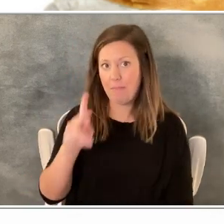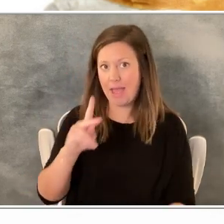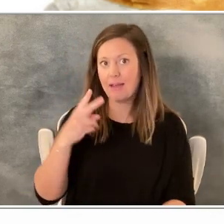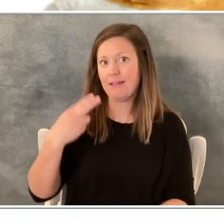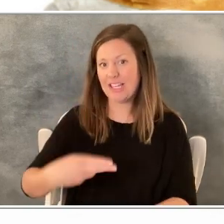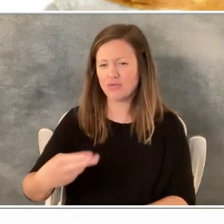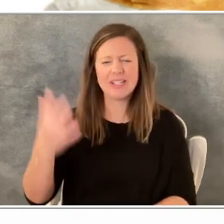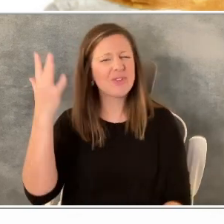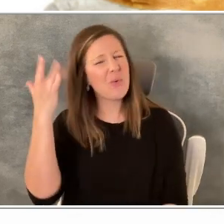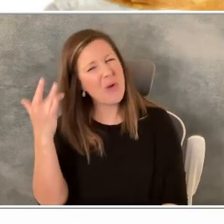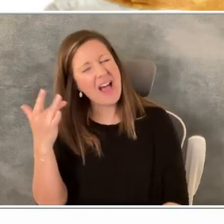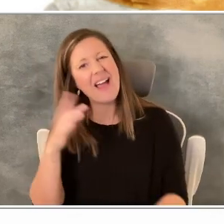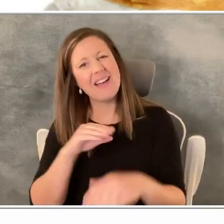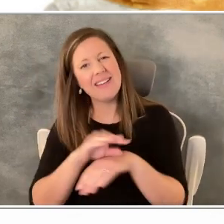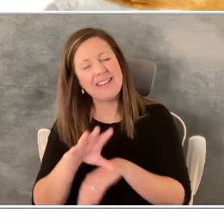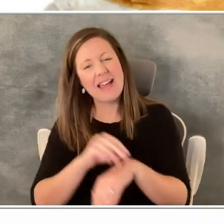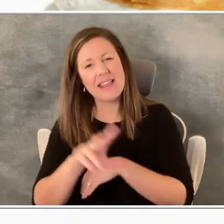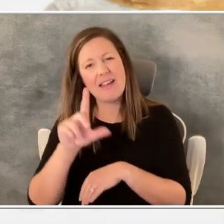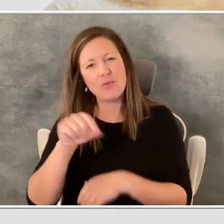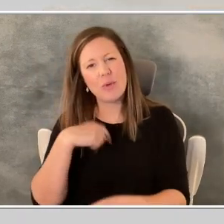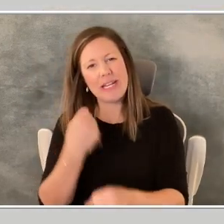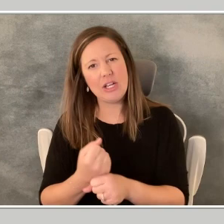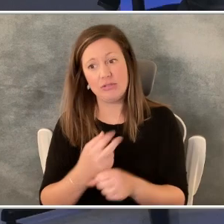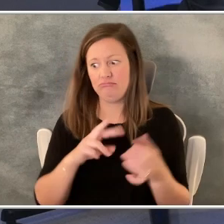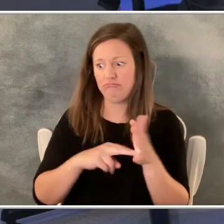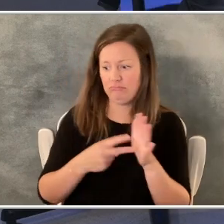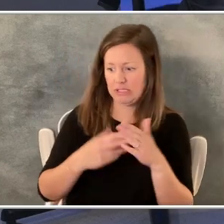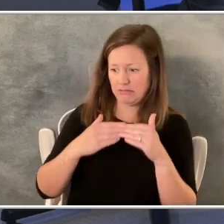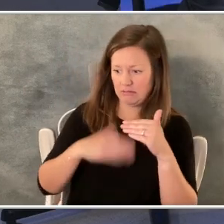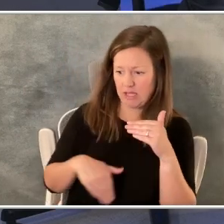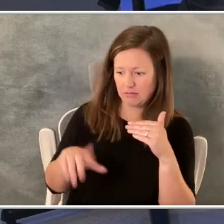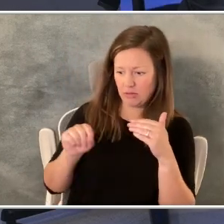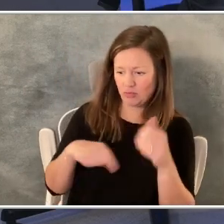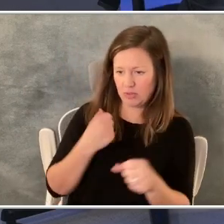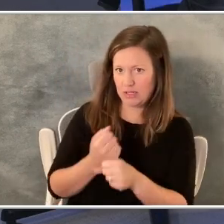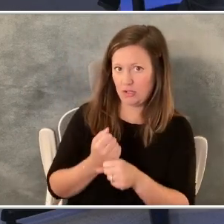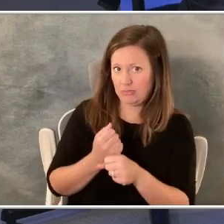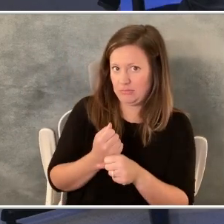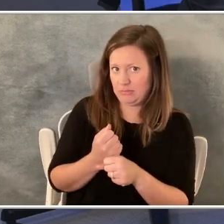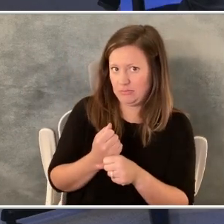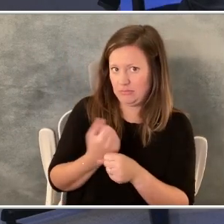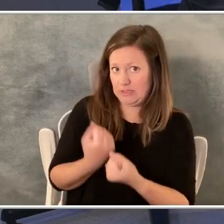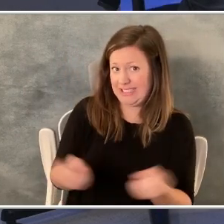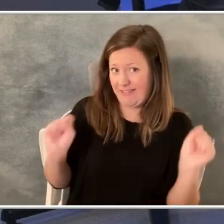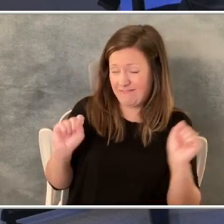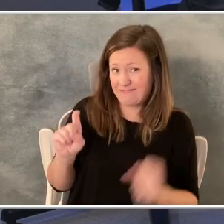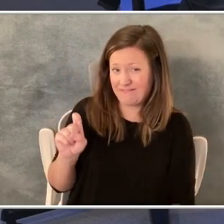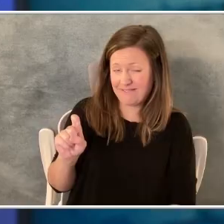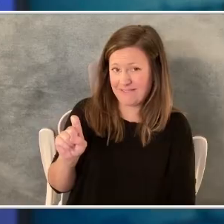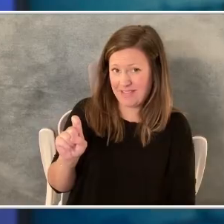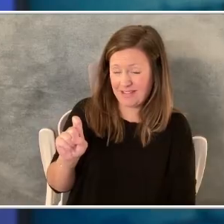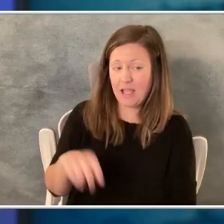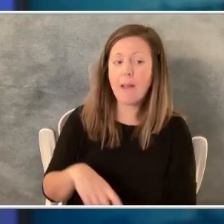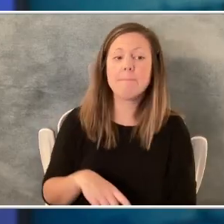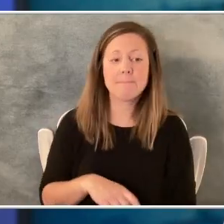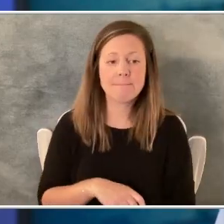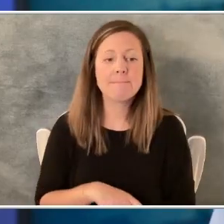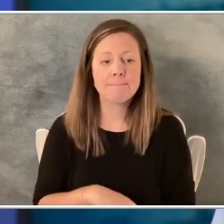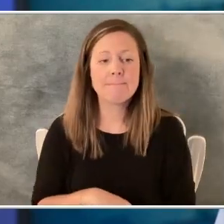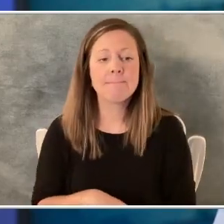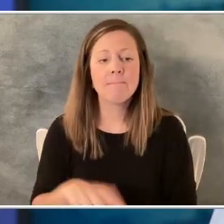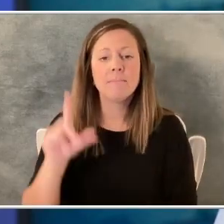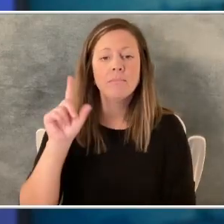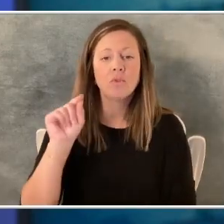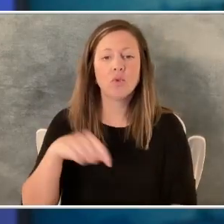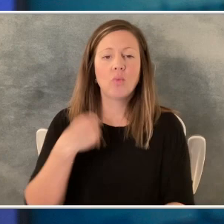that mean that those who've smoked less than a pack a day for 20 years are safe? So the 20 years, that's trying to identify people who we